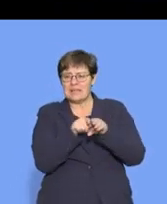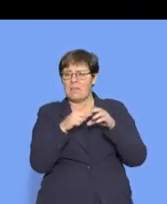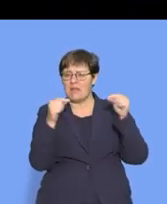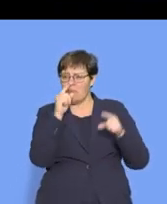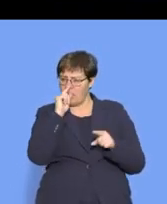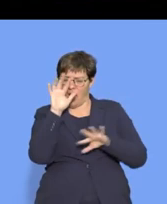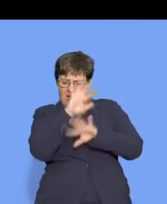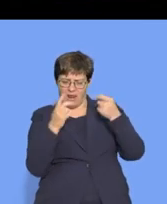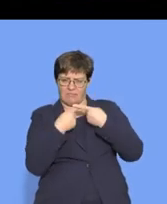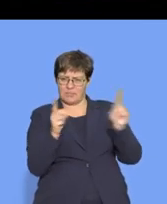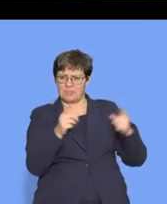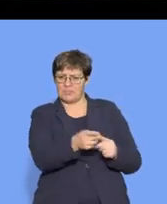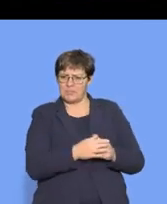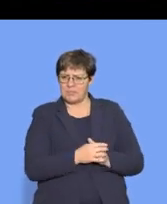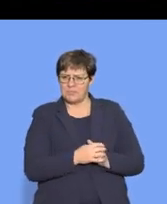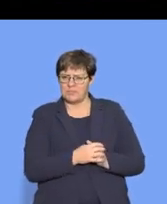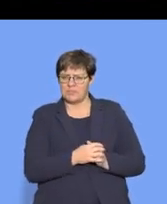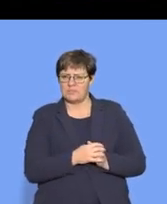you'll notice the colors are different.